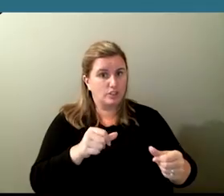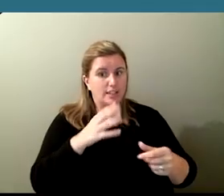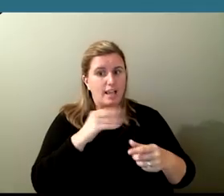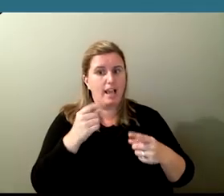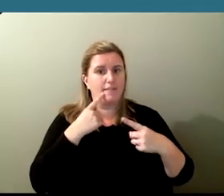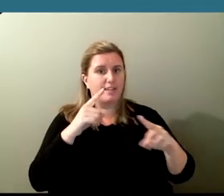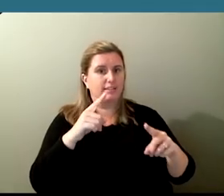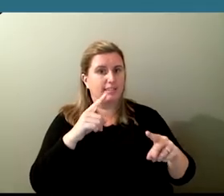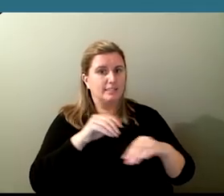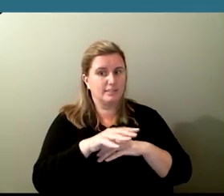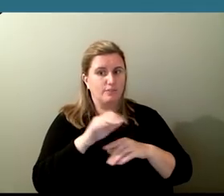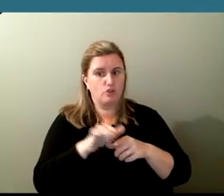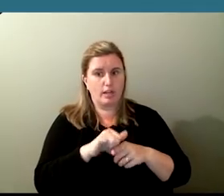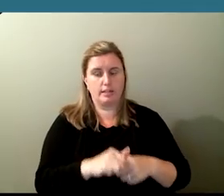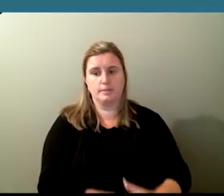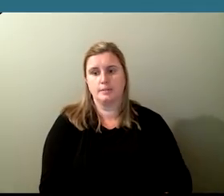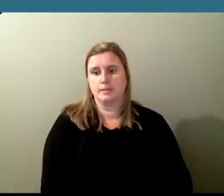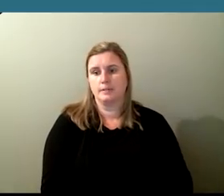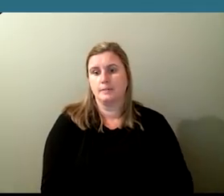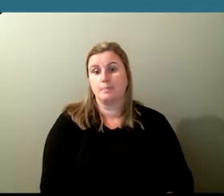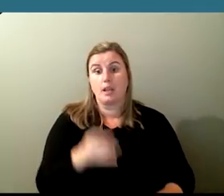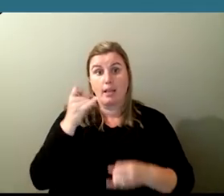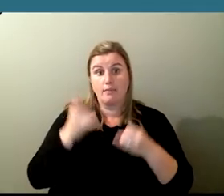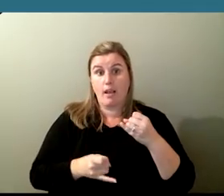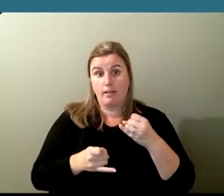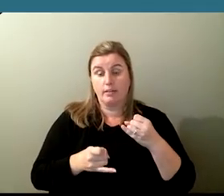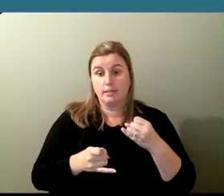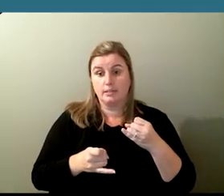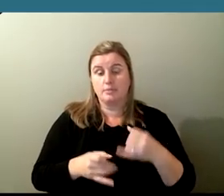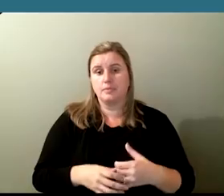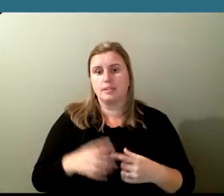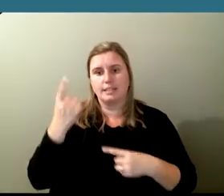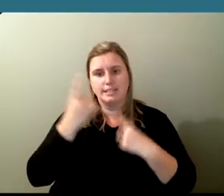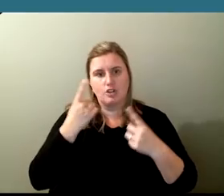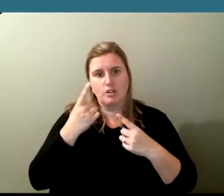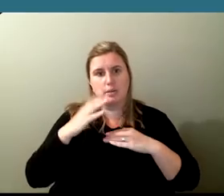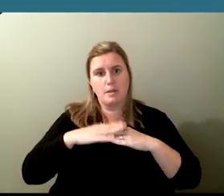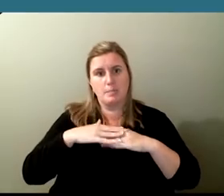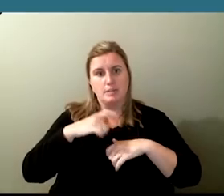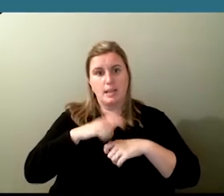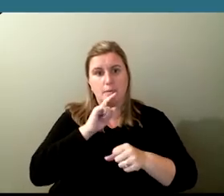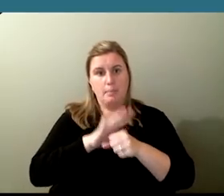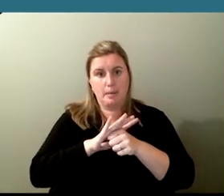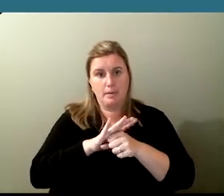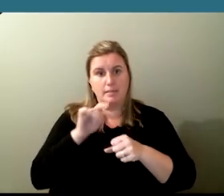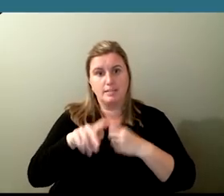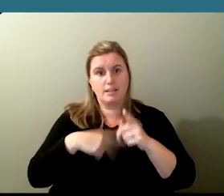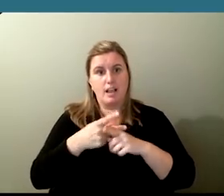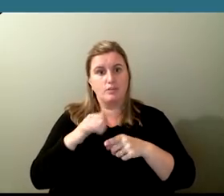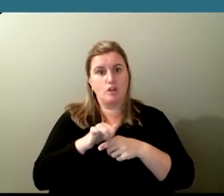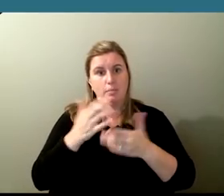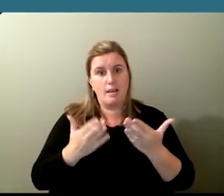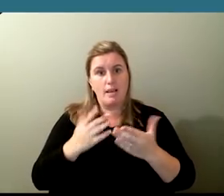of training. And finally, considering the minimal time commitment that these kinds of trainings may